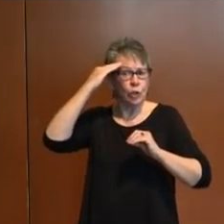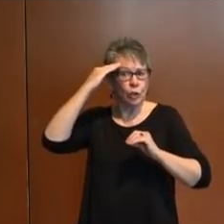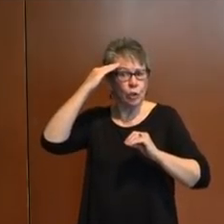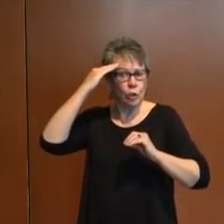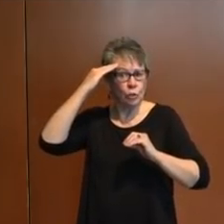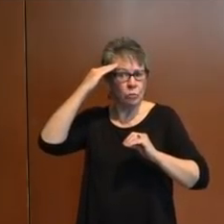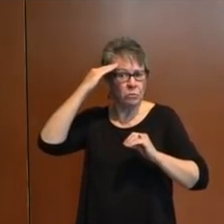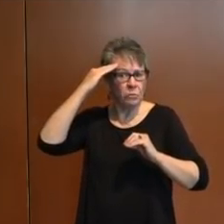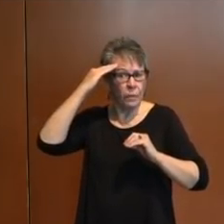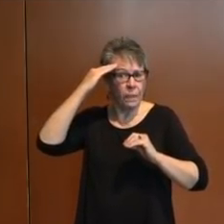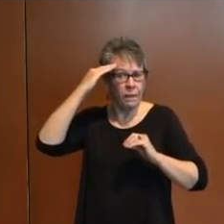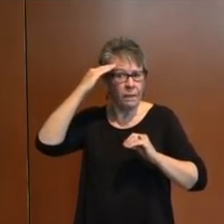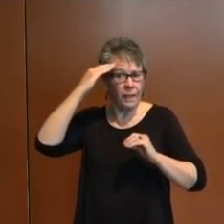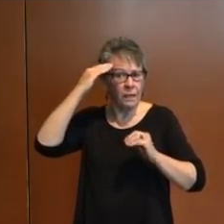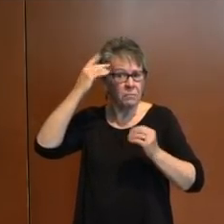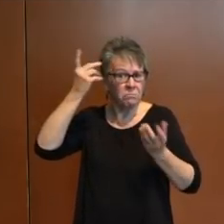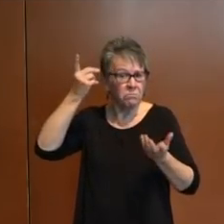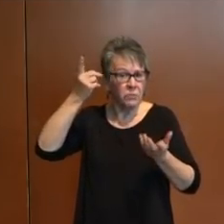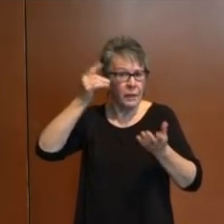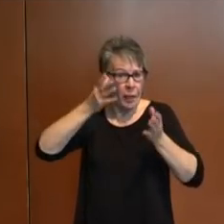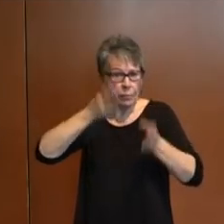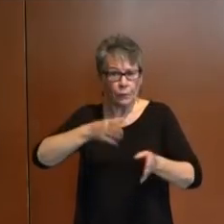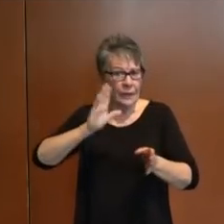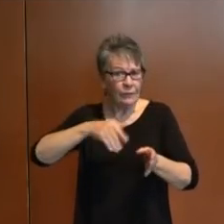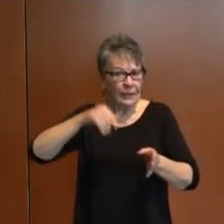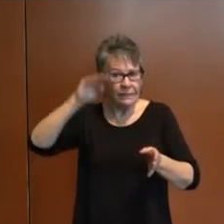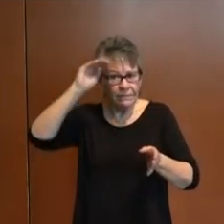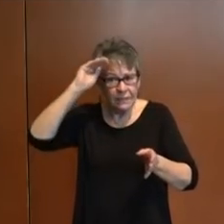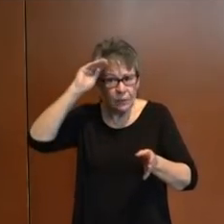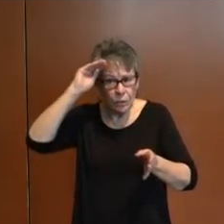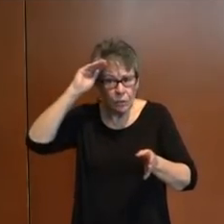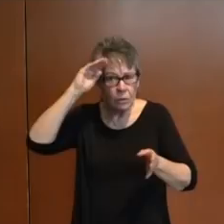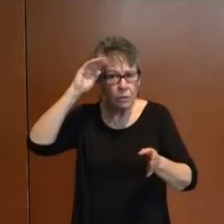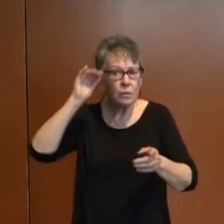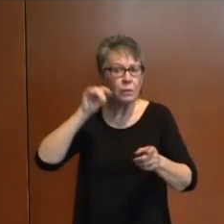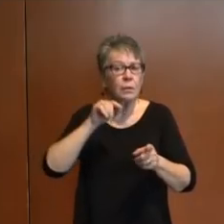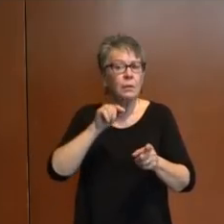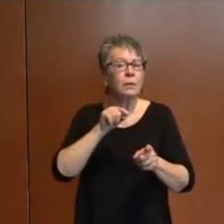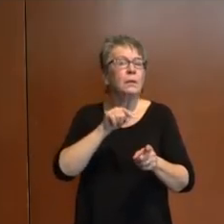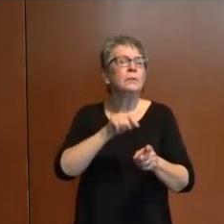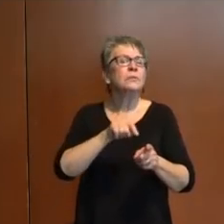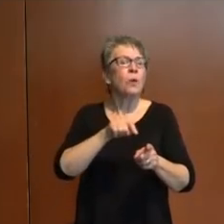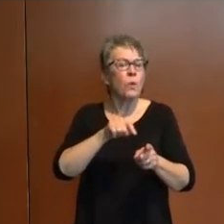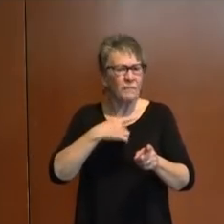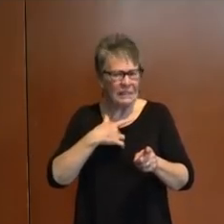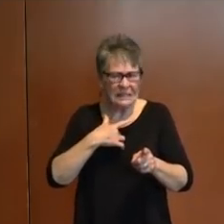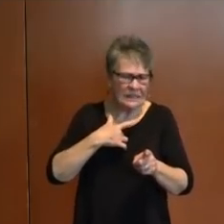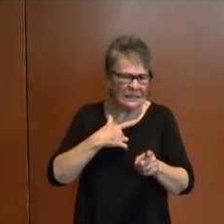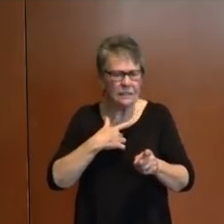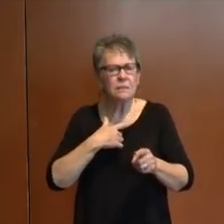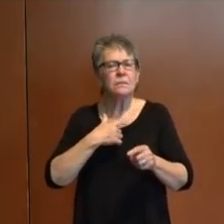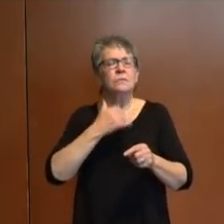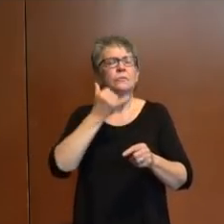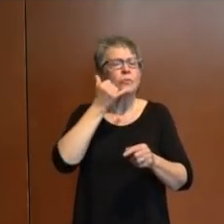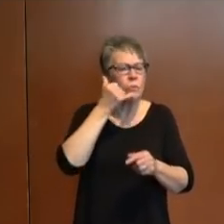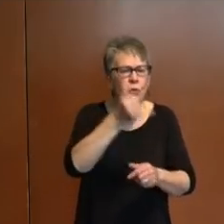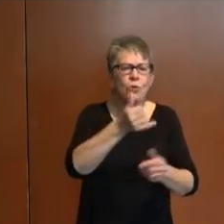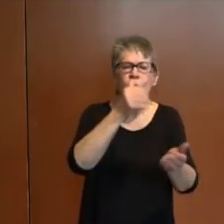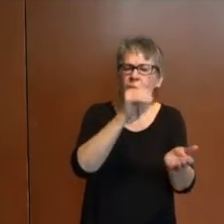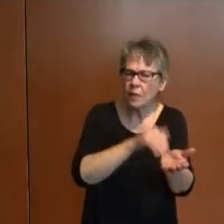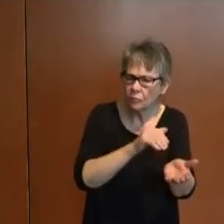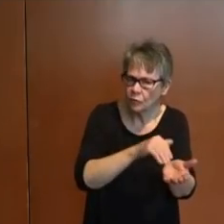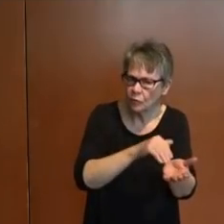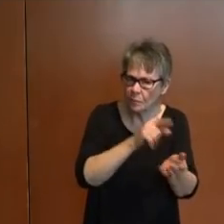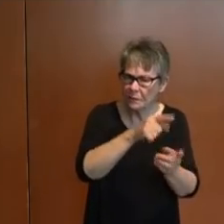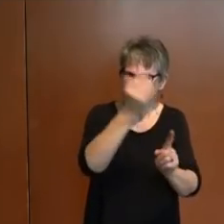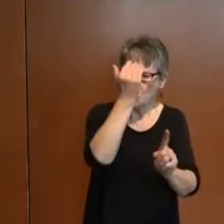provider, because you might be absent the fever, you might have other respiratory symptoms, but there's enough concern that you